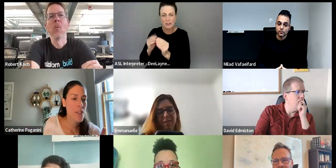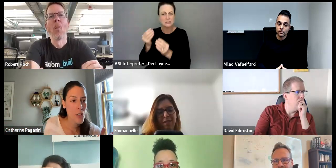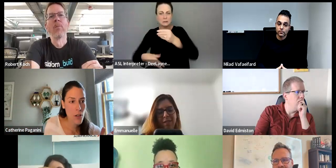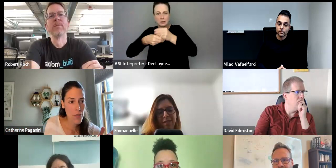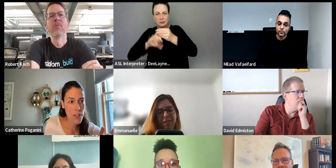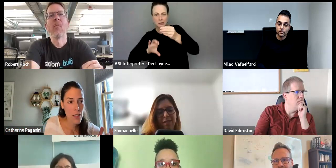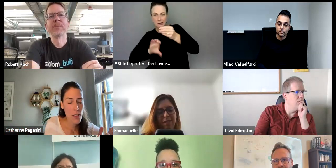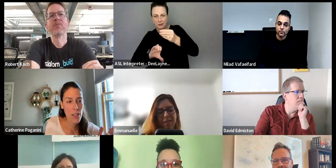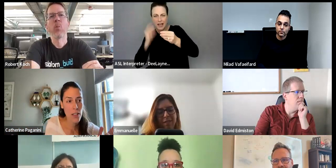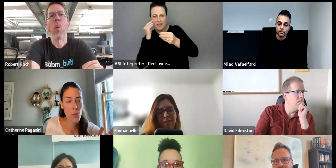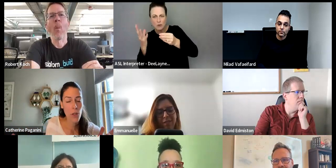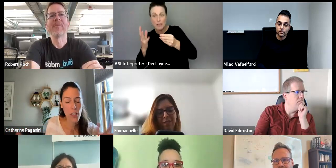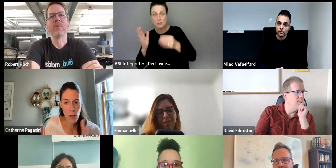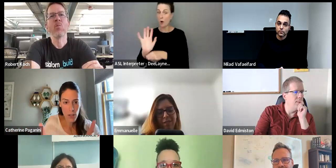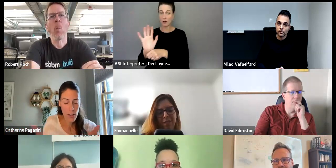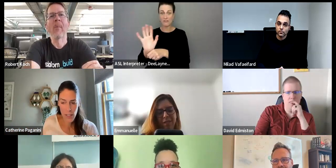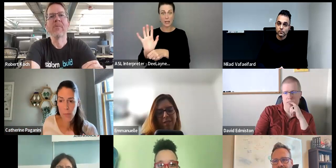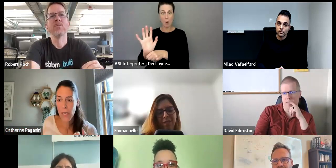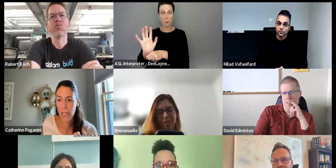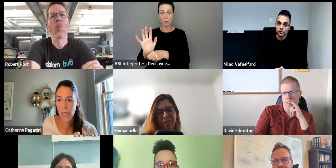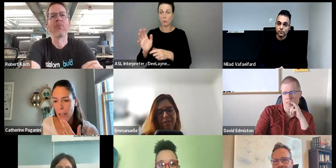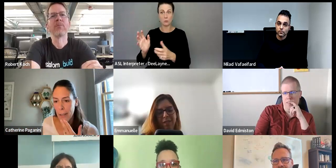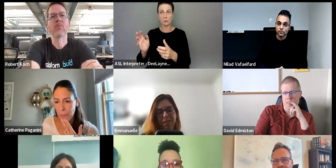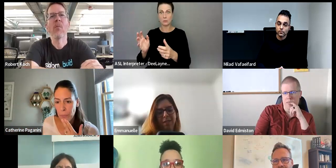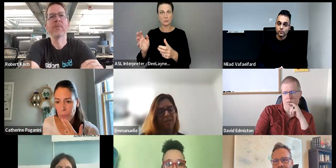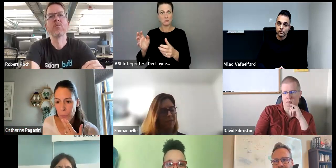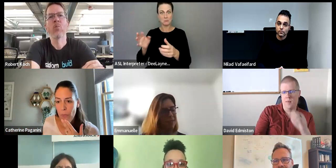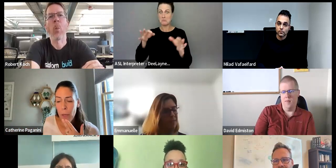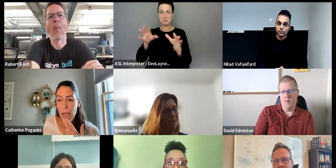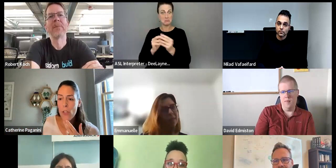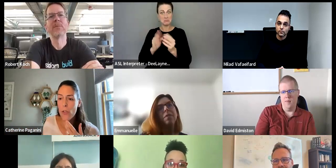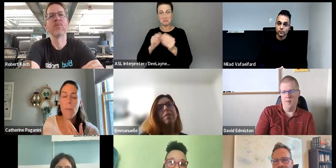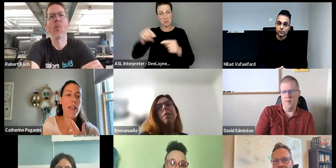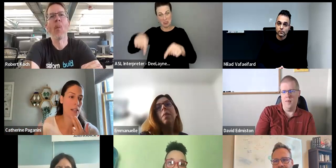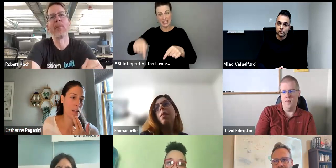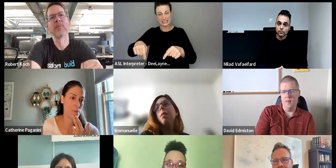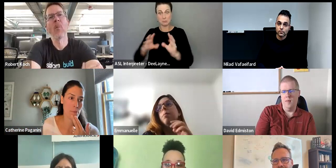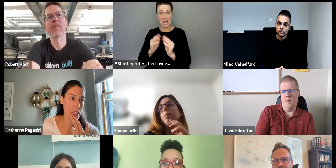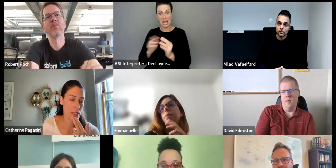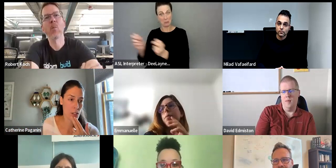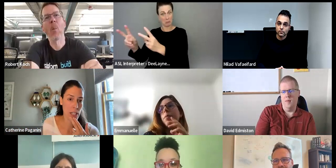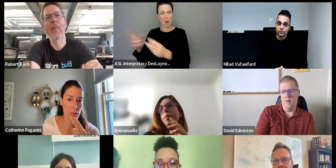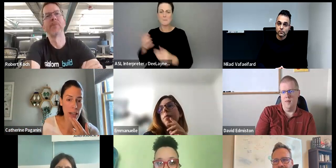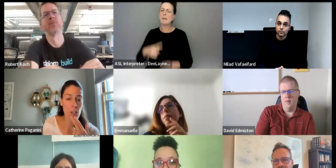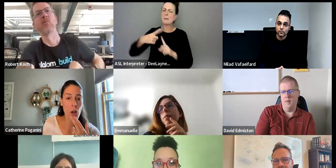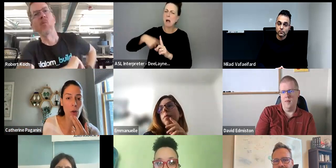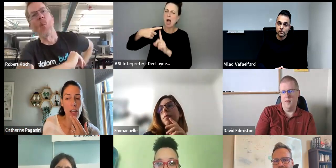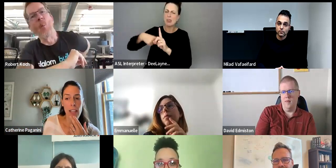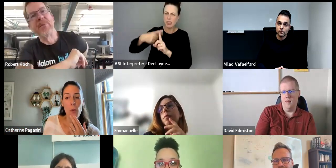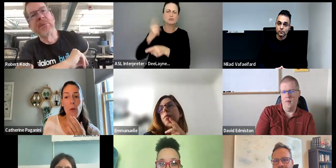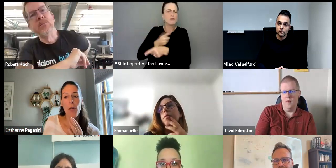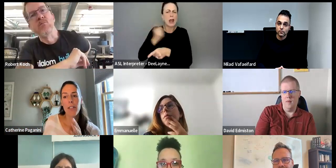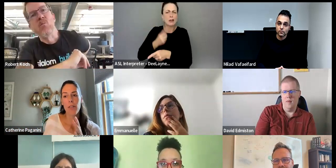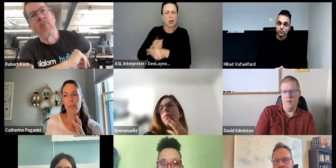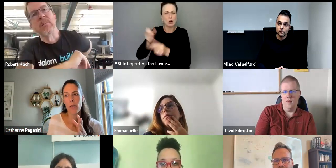information, maybe the video of the work or this meeting, but maybe do it on a monthly basis, really,